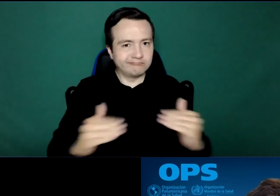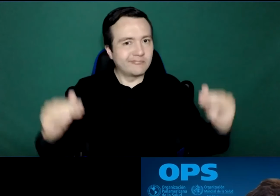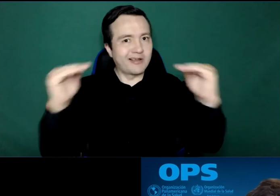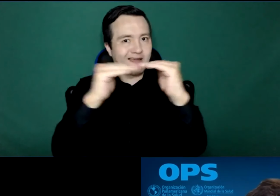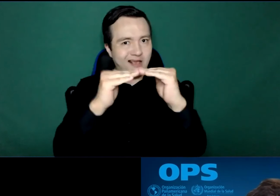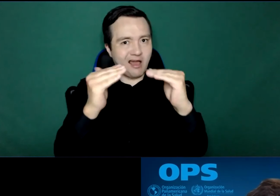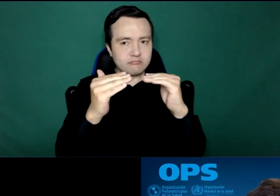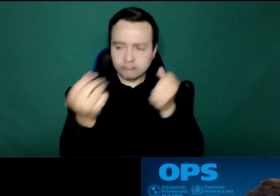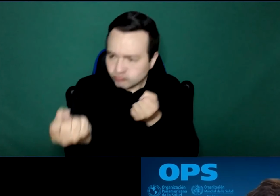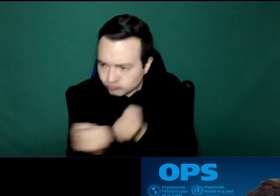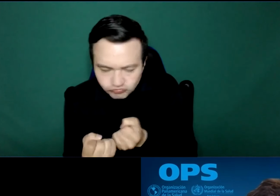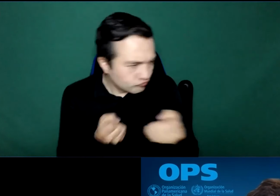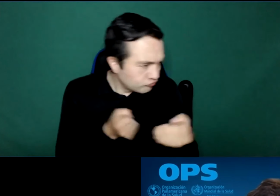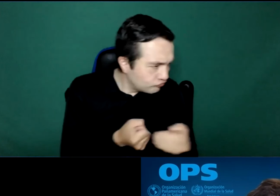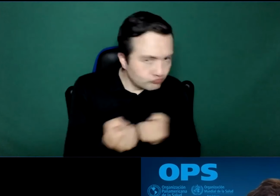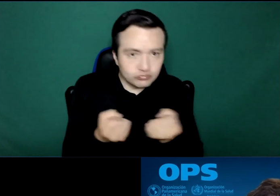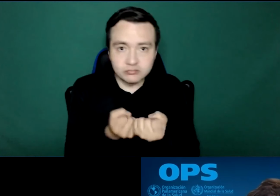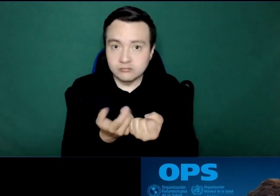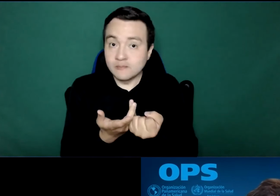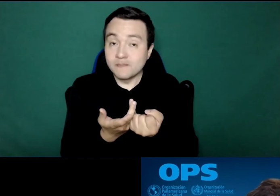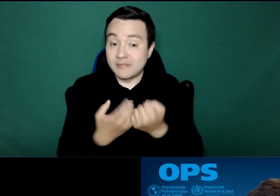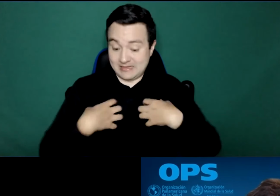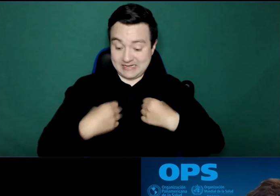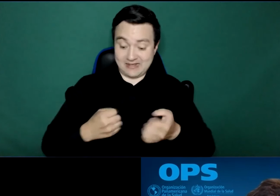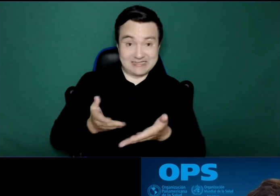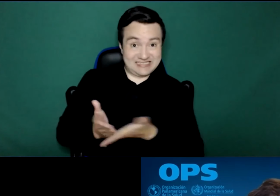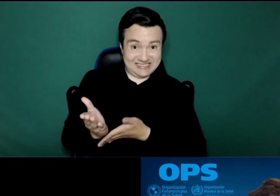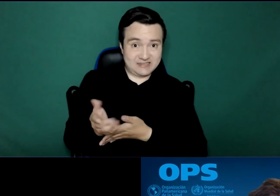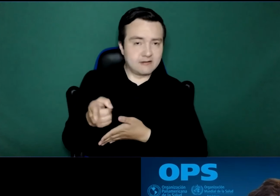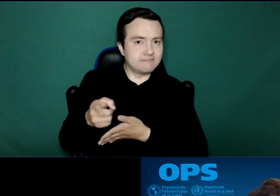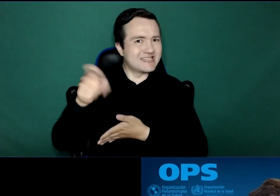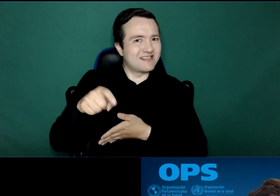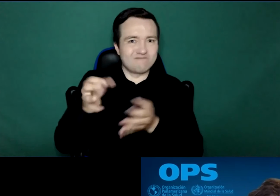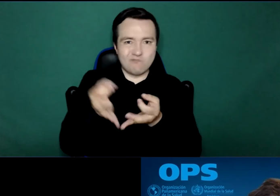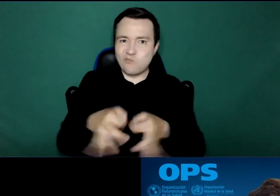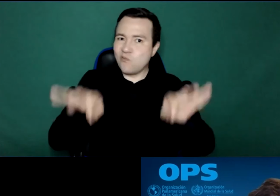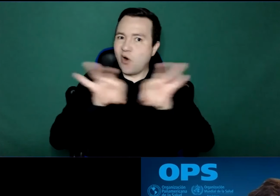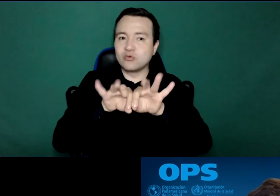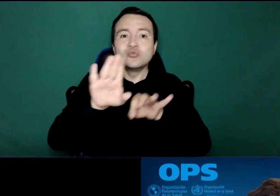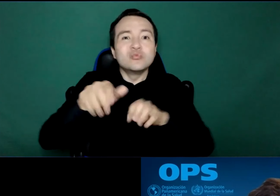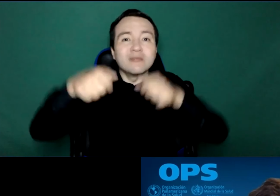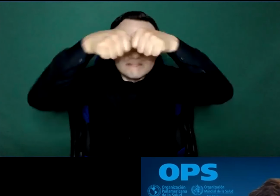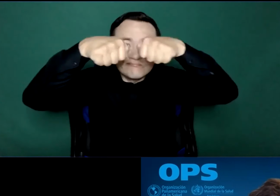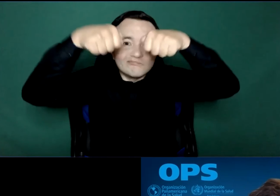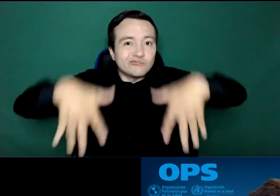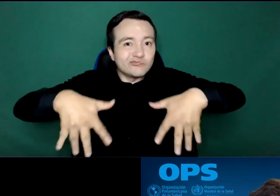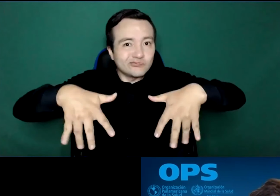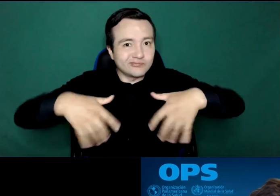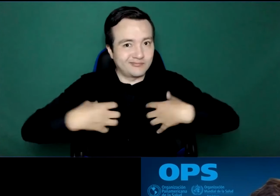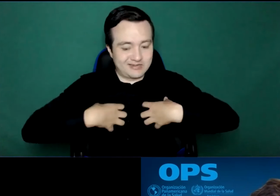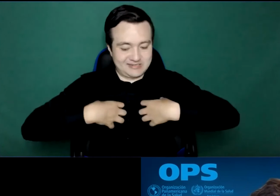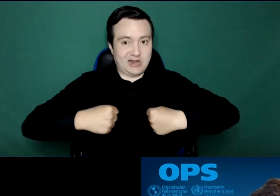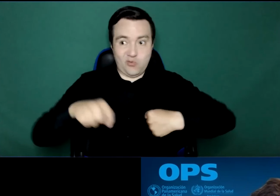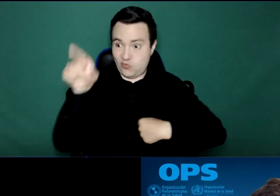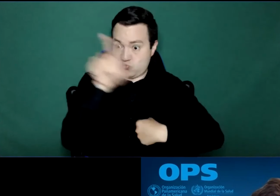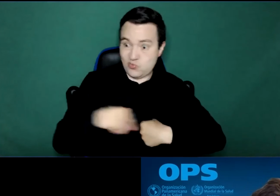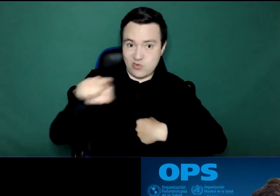solidarity, and the right to health must be pillars of the health systems and